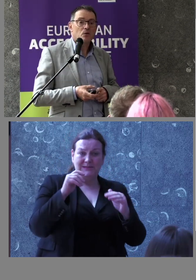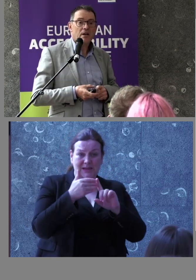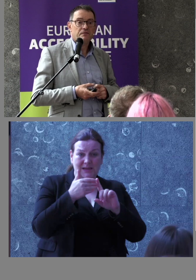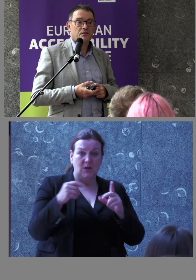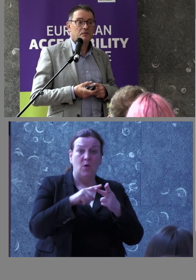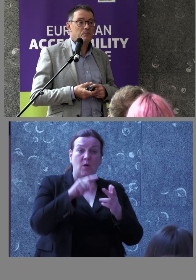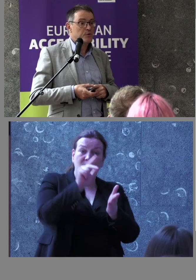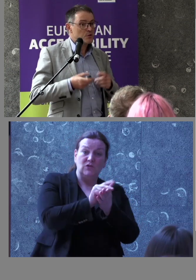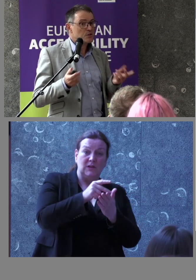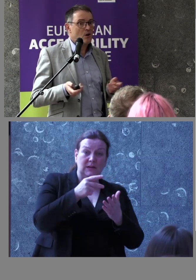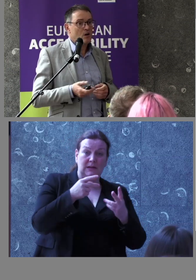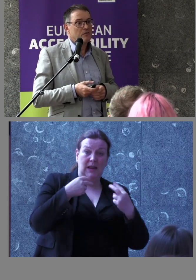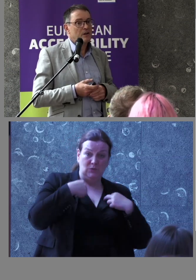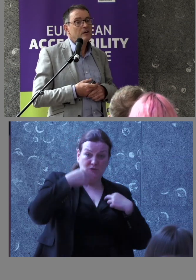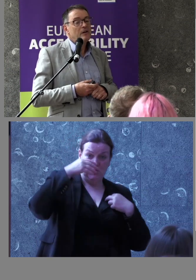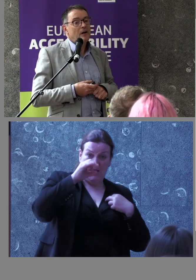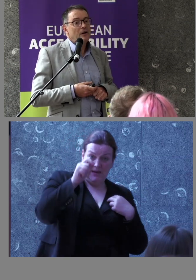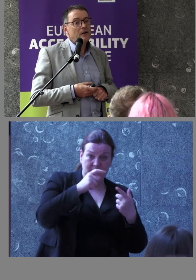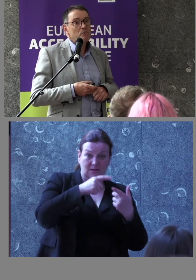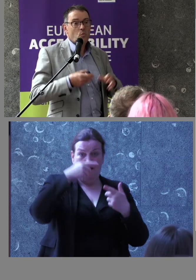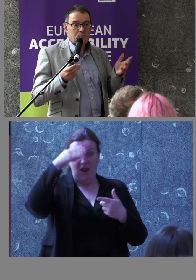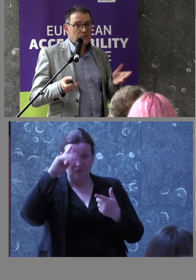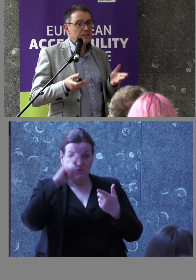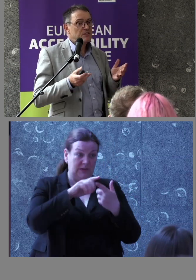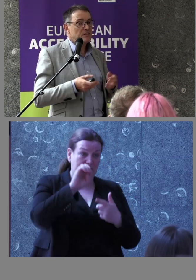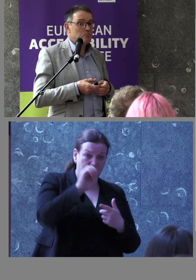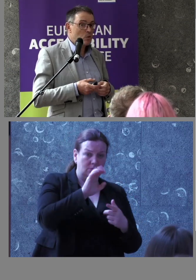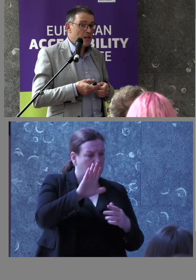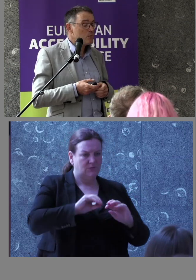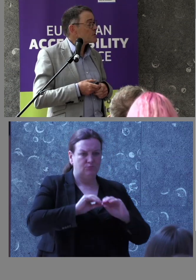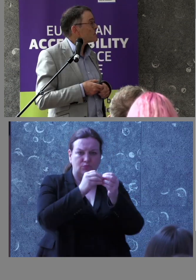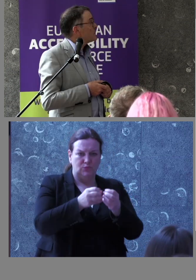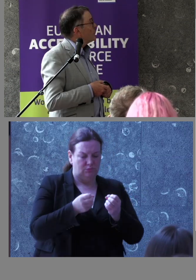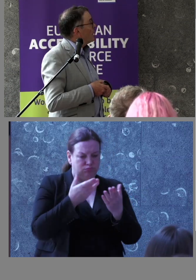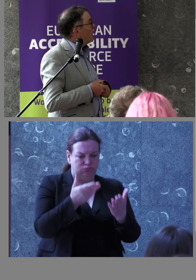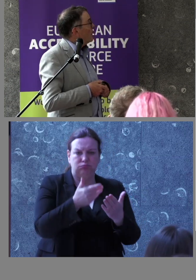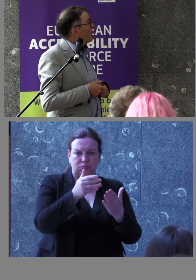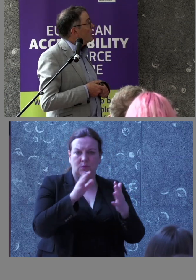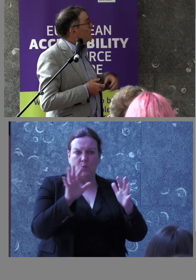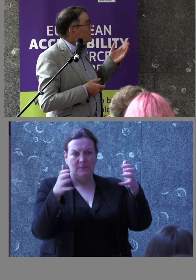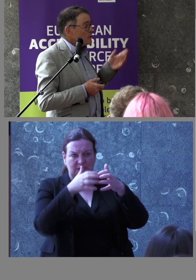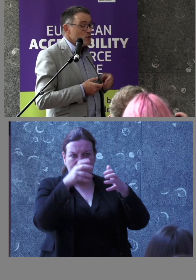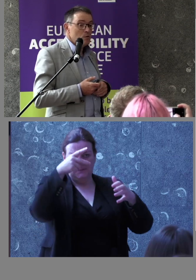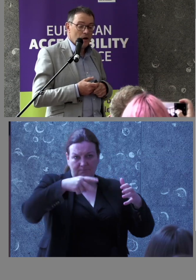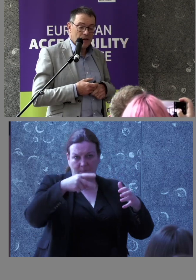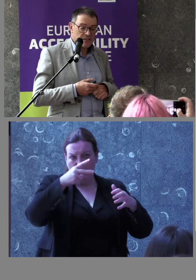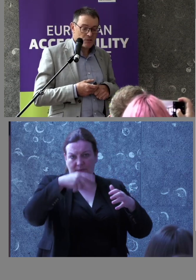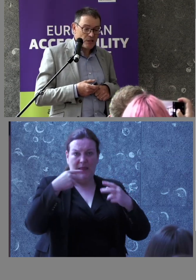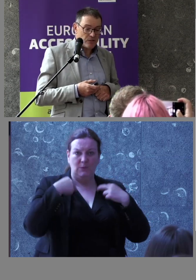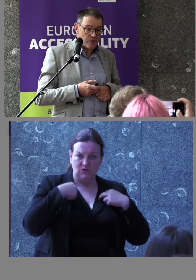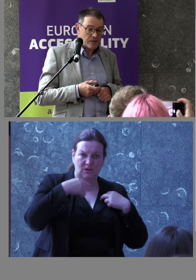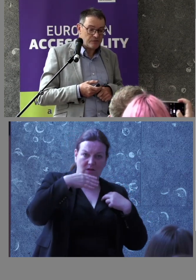Act, Equal Status Act, Officials Language Act is the Irish English thing, so we have to produce all of